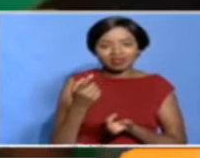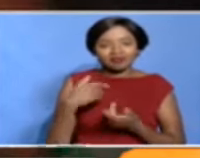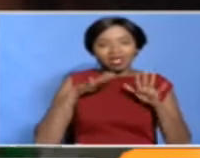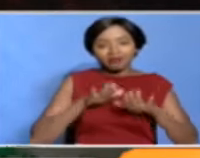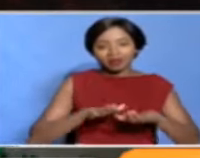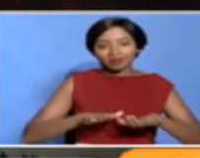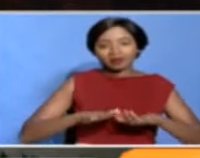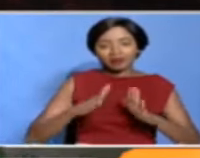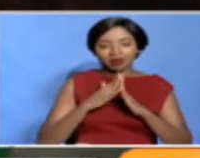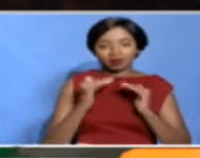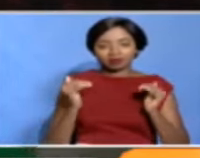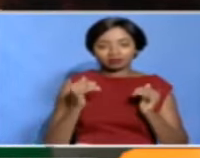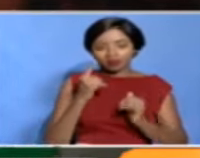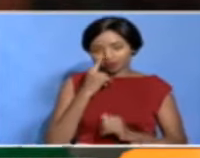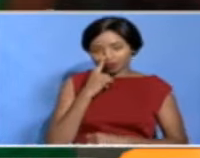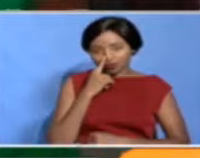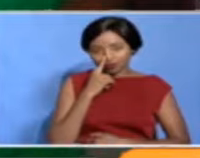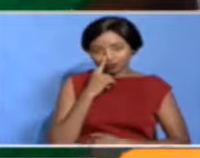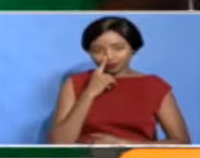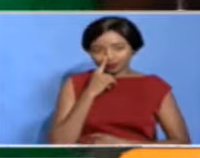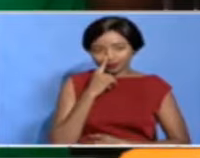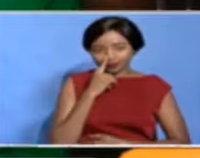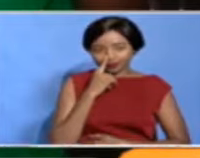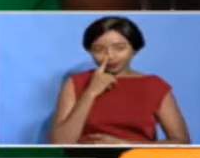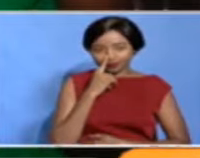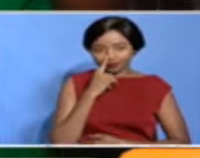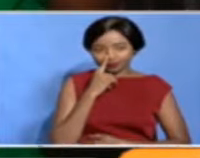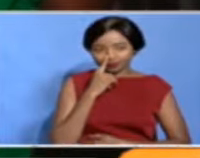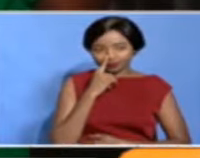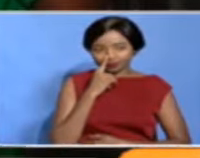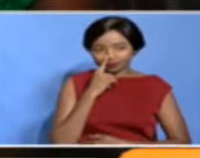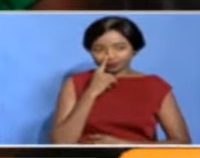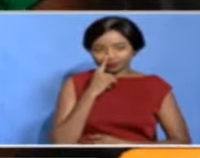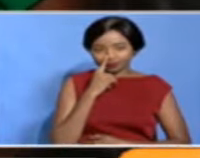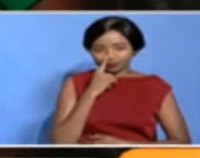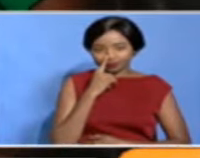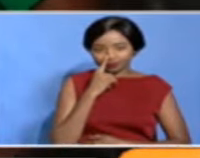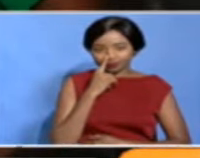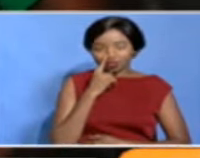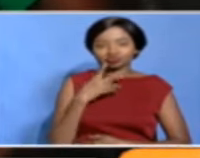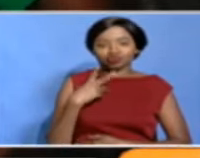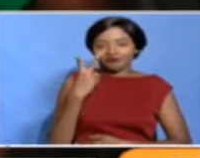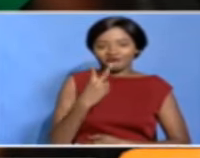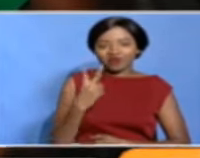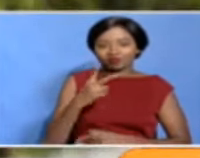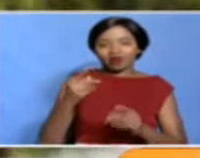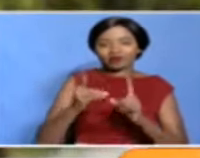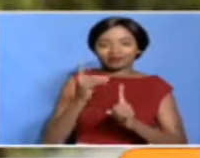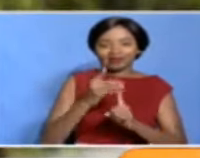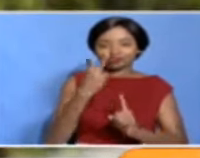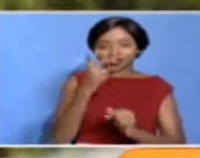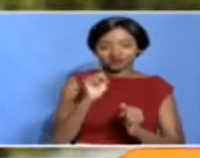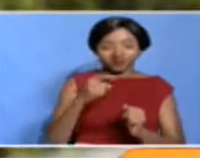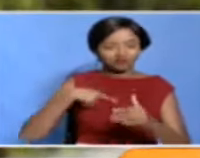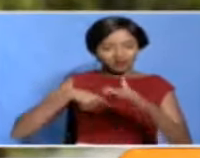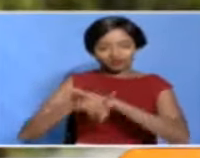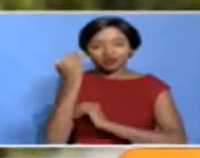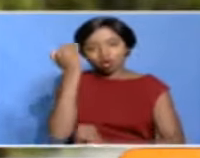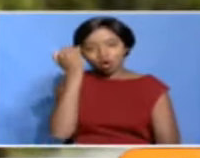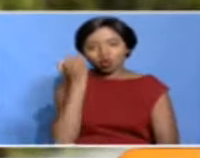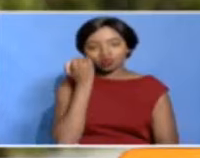nyumbani. Sasa hii trip mission iko na court ni February tarehe 25 pia. Sasa tuliona